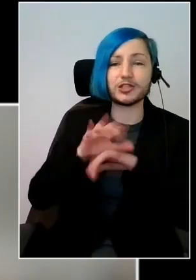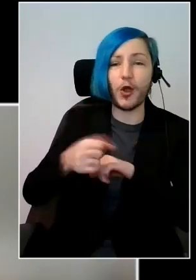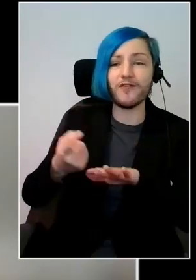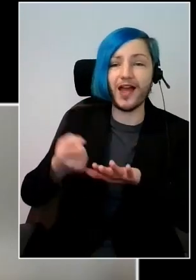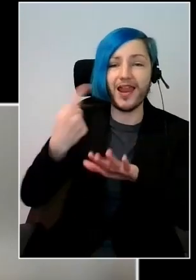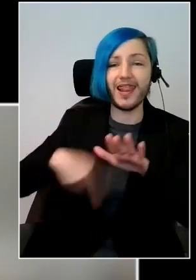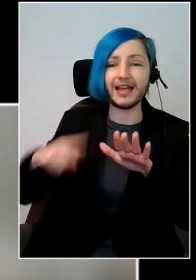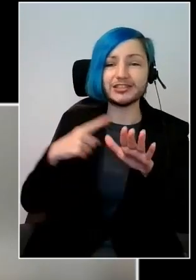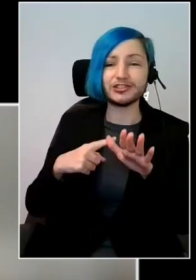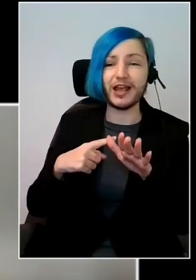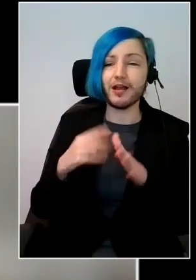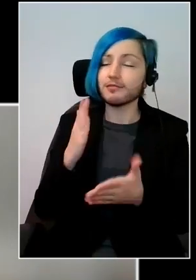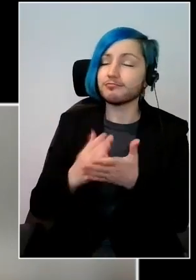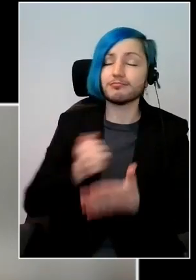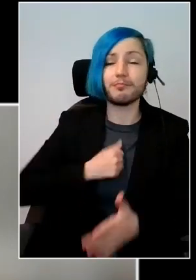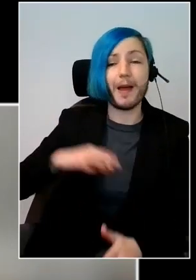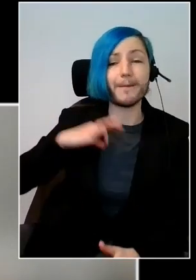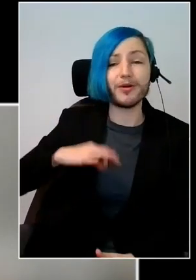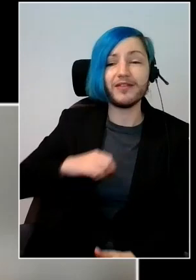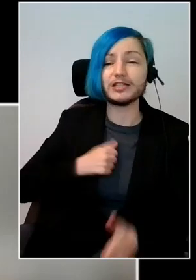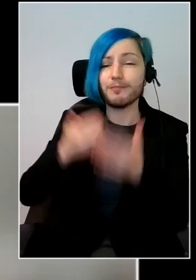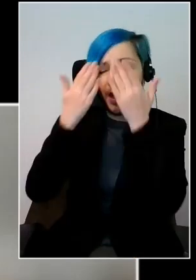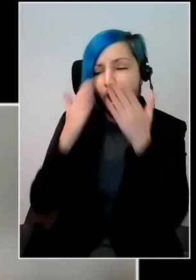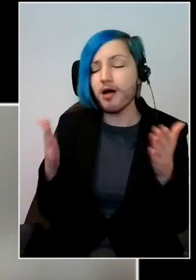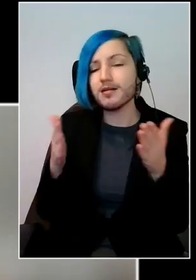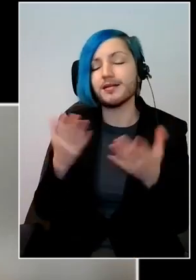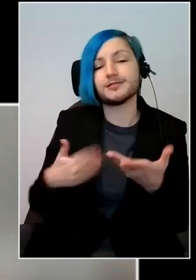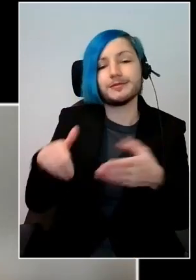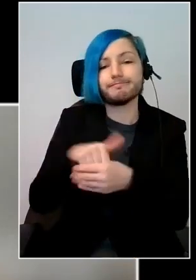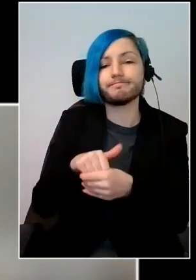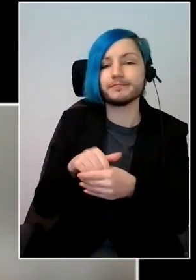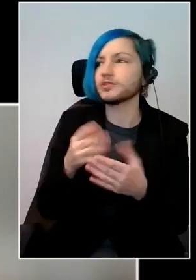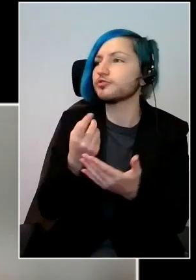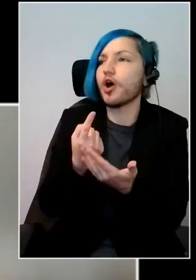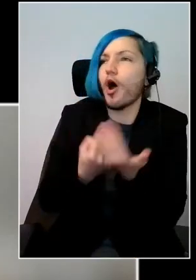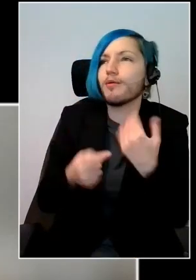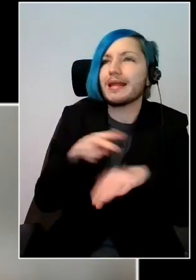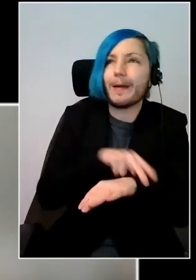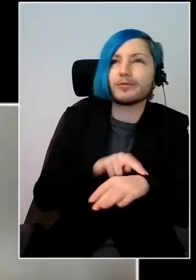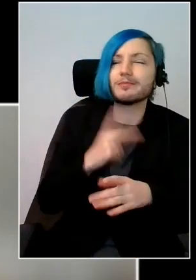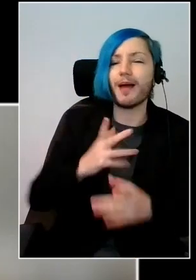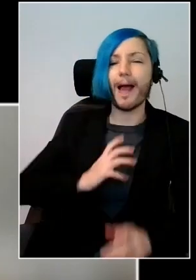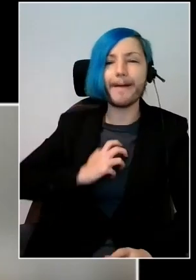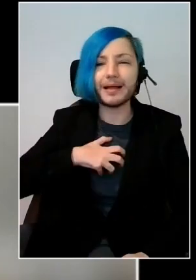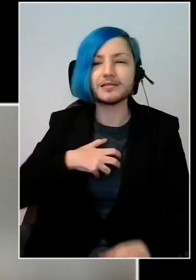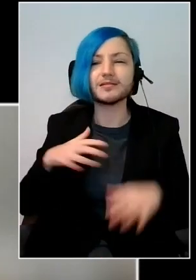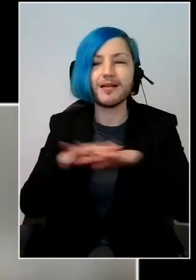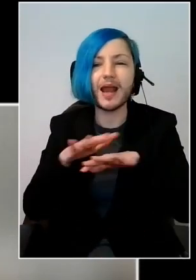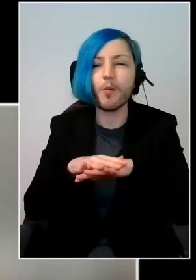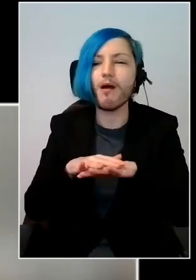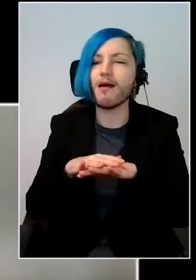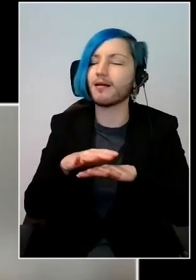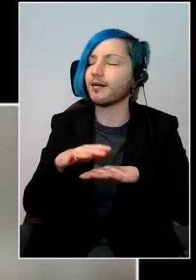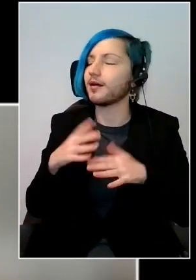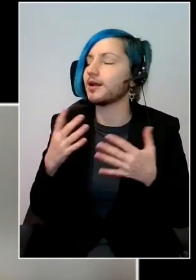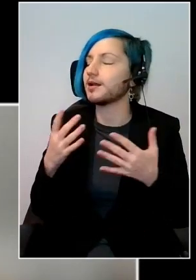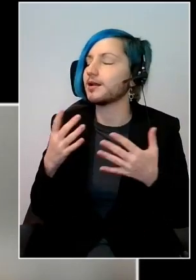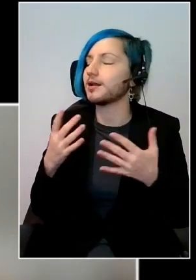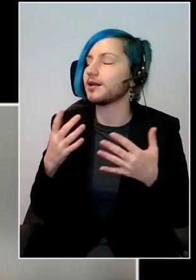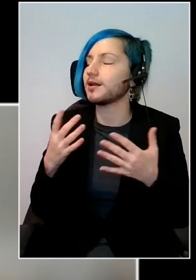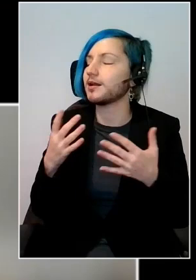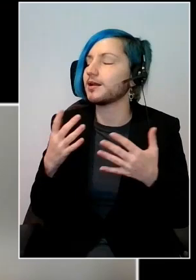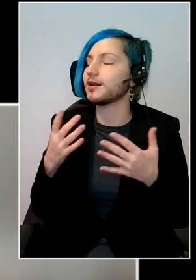true privilege and an honour to be part of not just apprenticeships, but ambassadors networks and involving lots of people